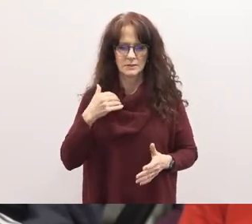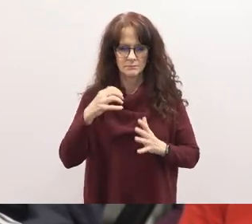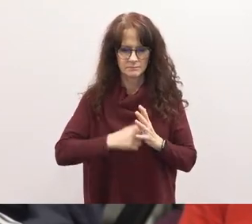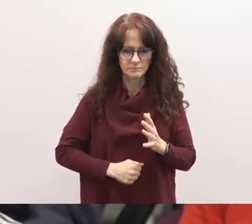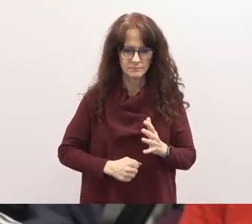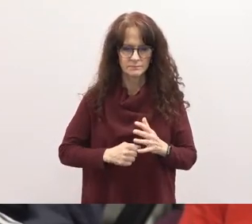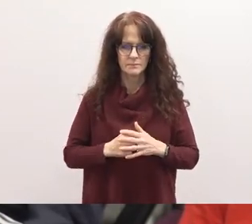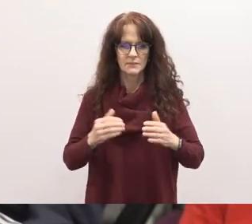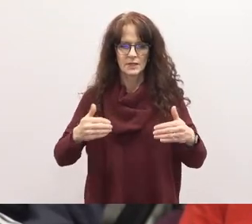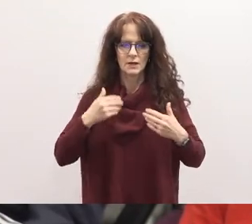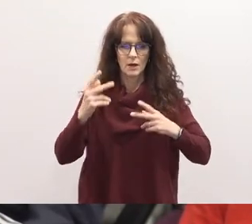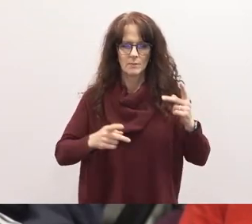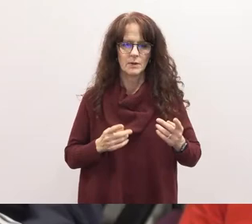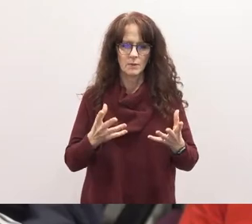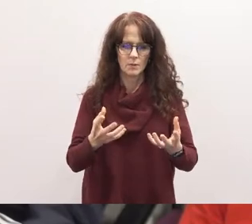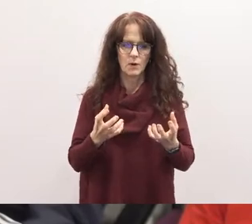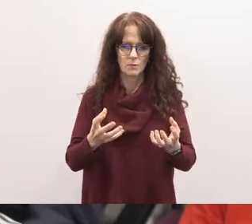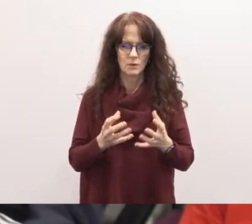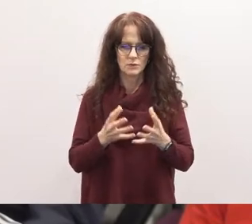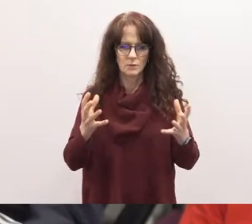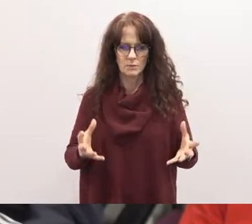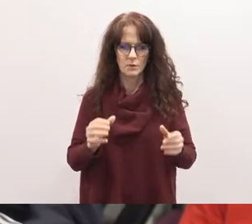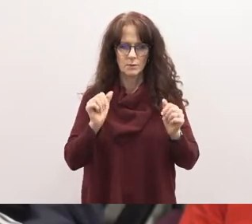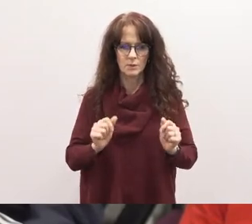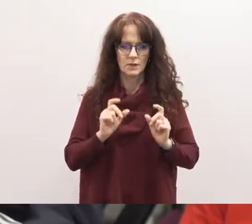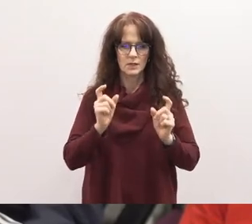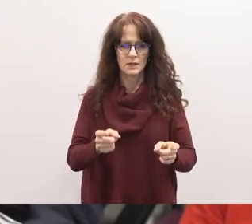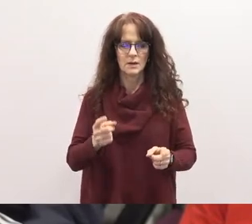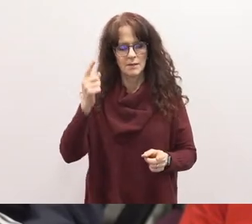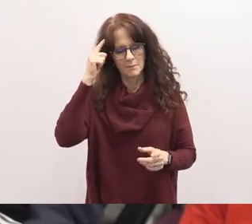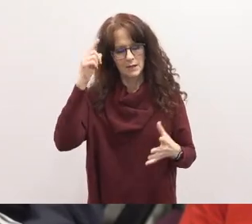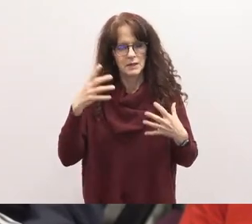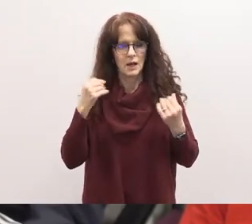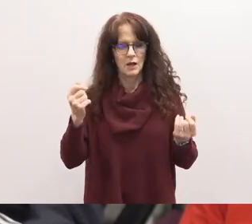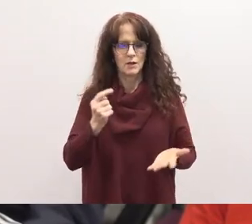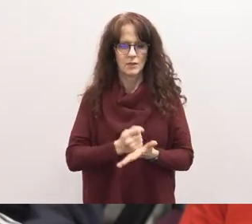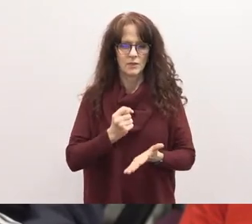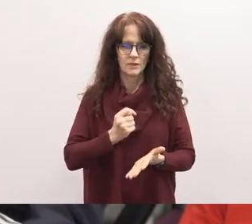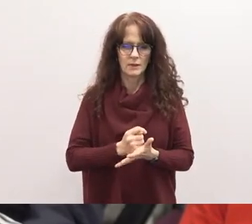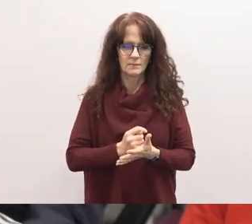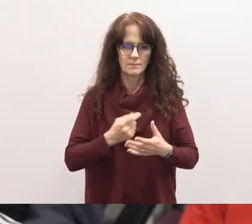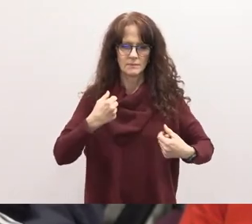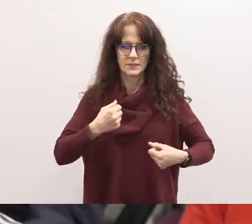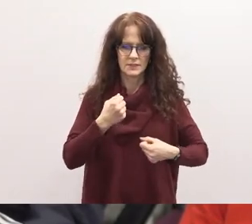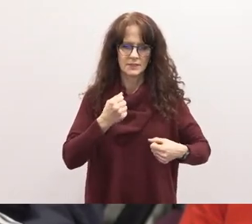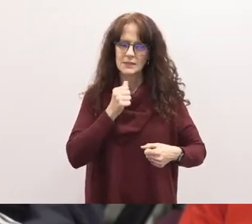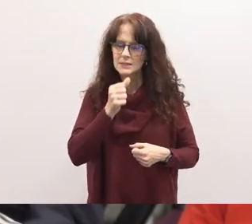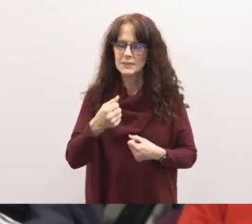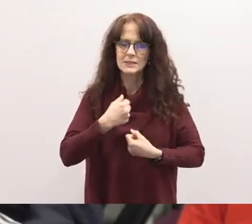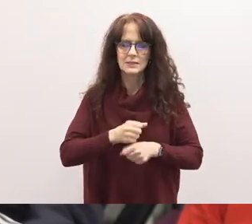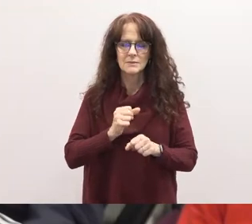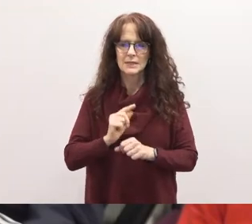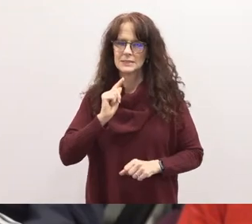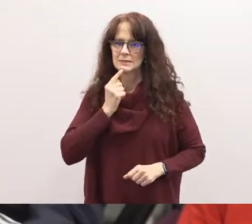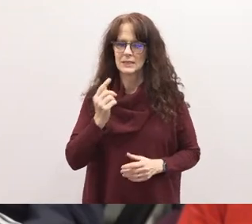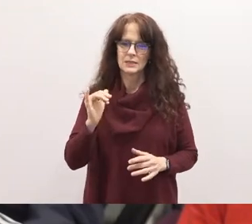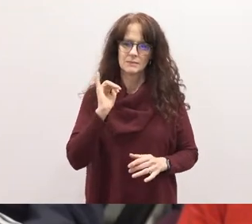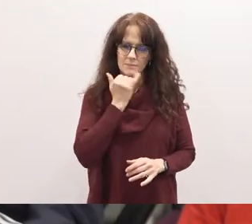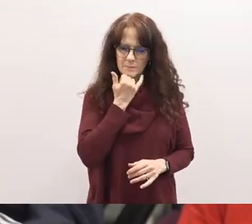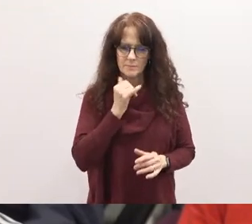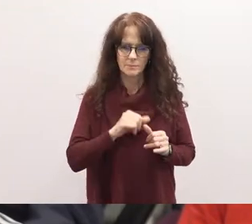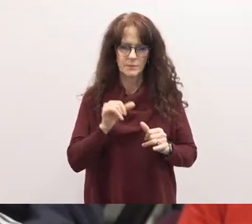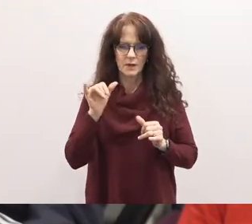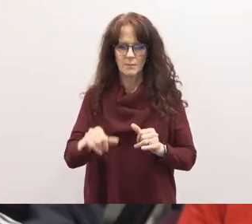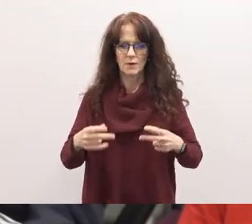young people wish so much that they could have been given mental health therapy so that they didn't make such a serious mistake that led to